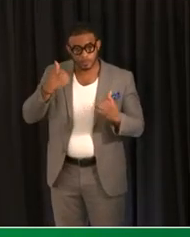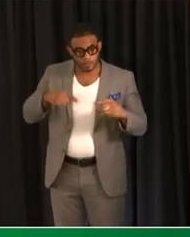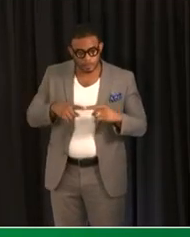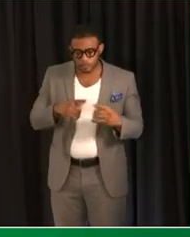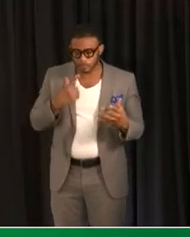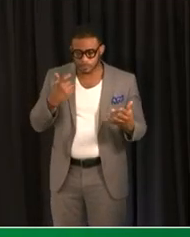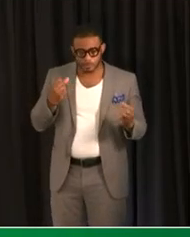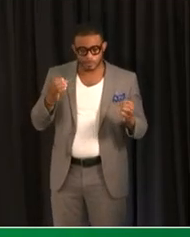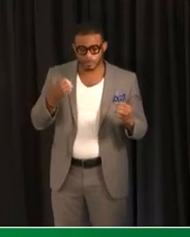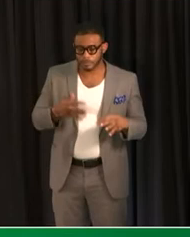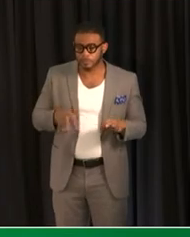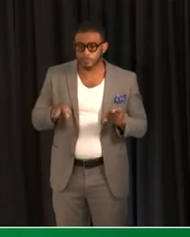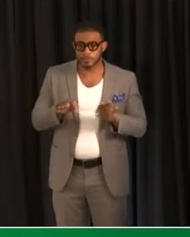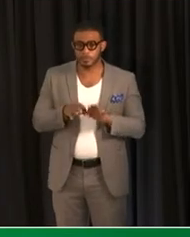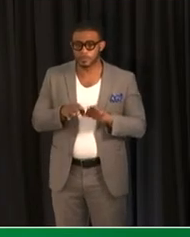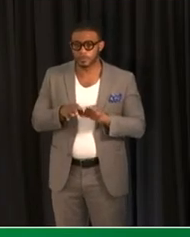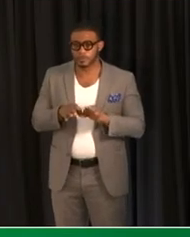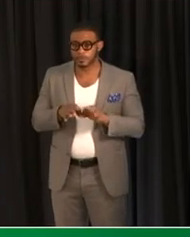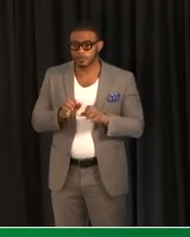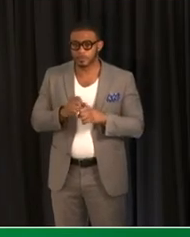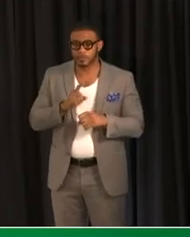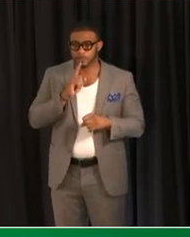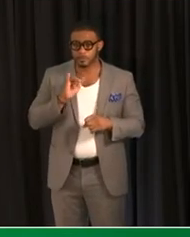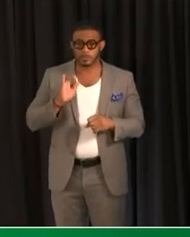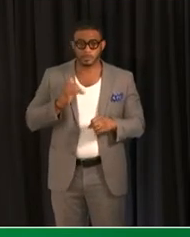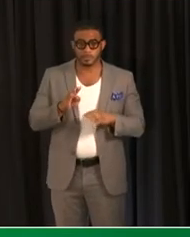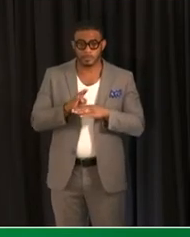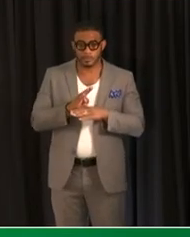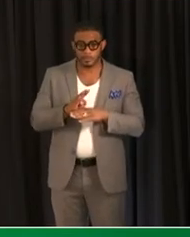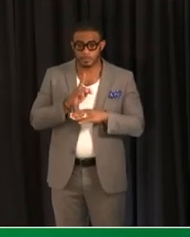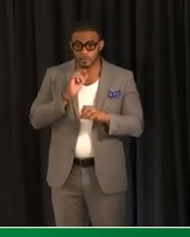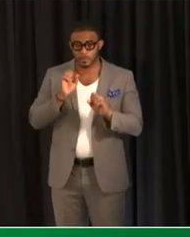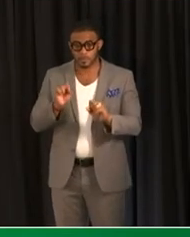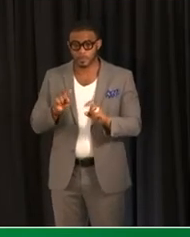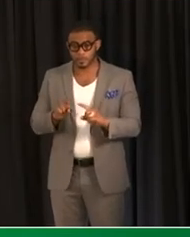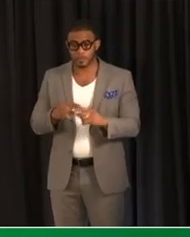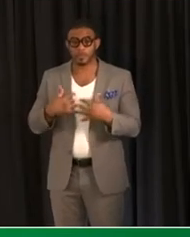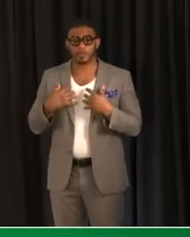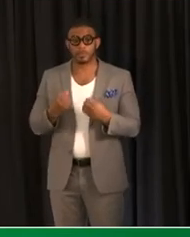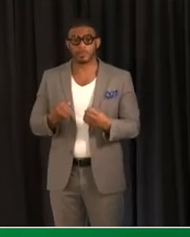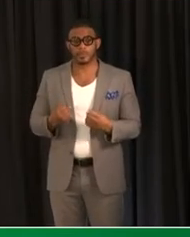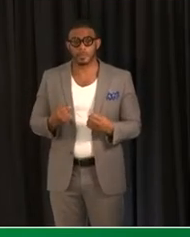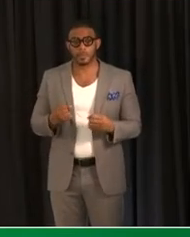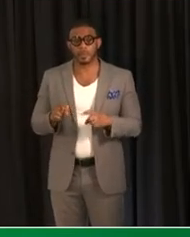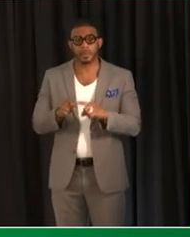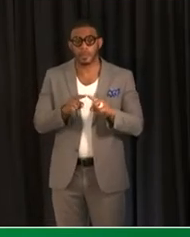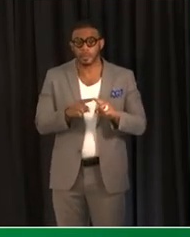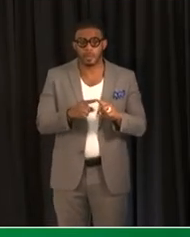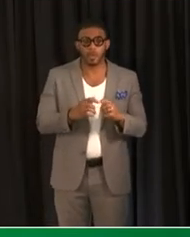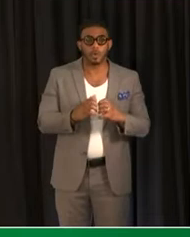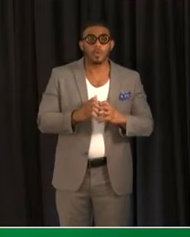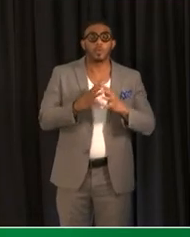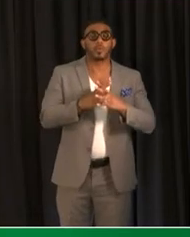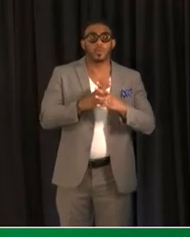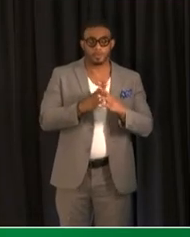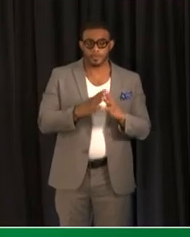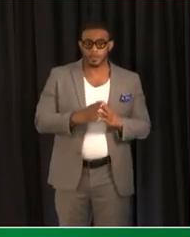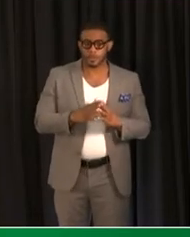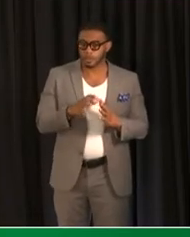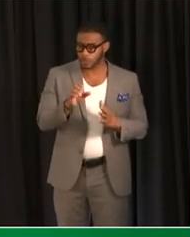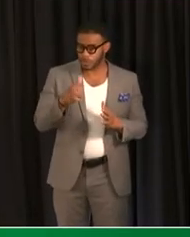And for us, it's just so important to make sure that our businesses are able to recover and also